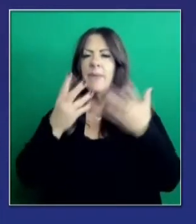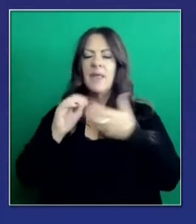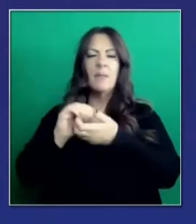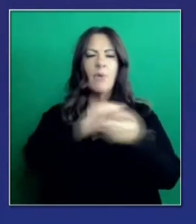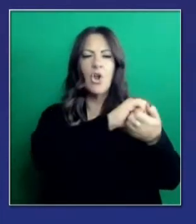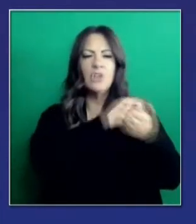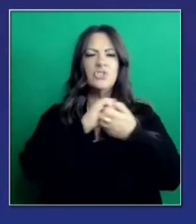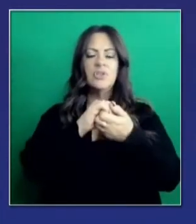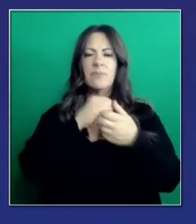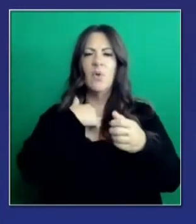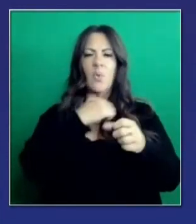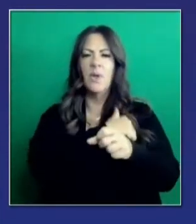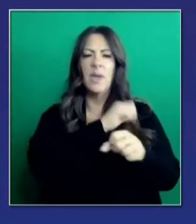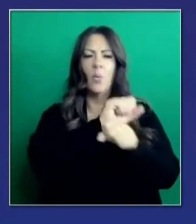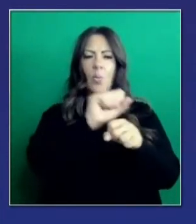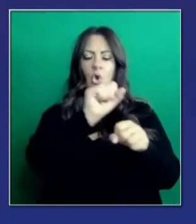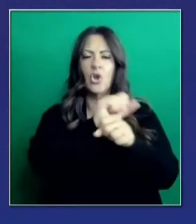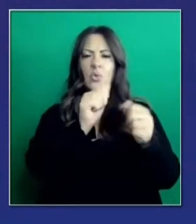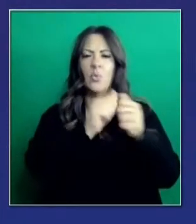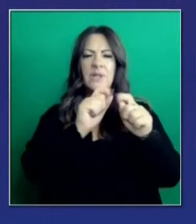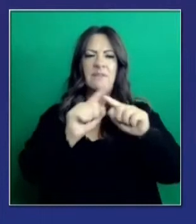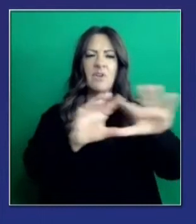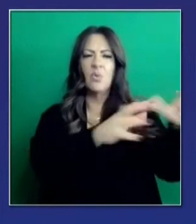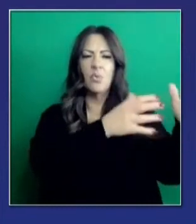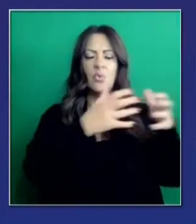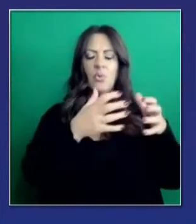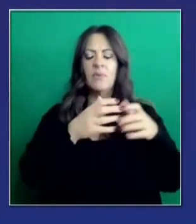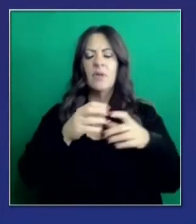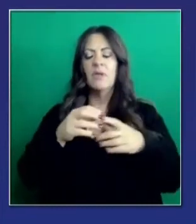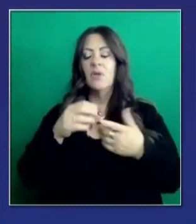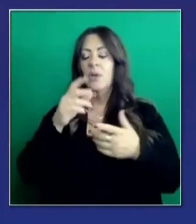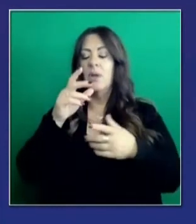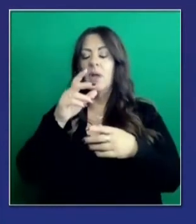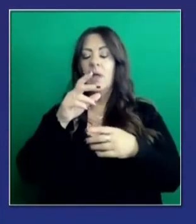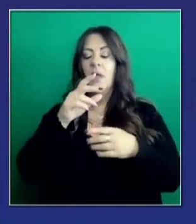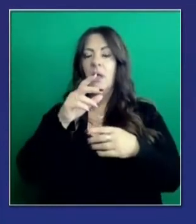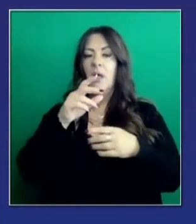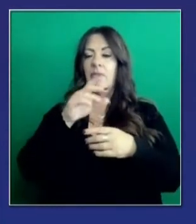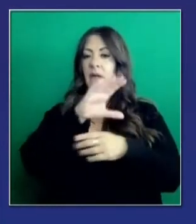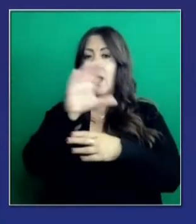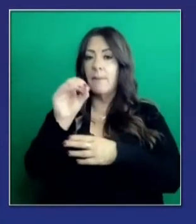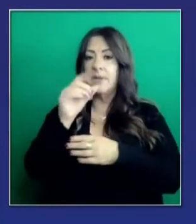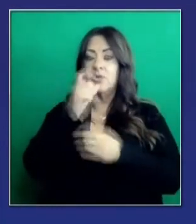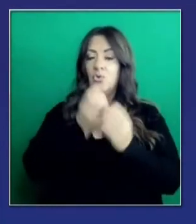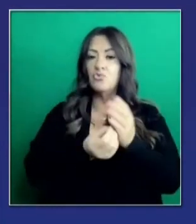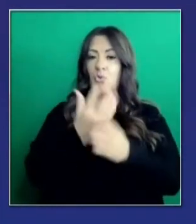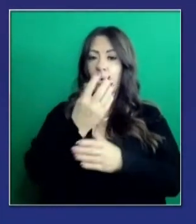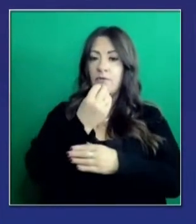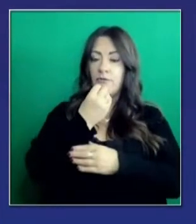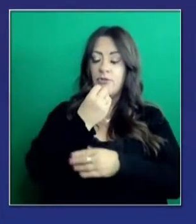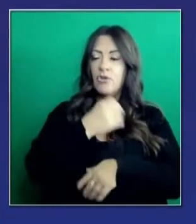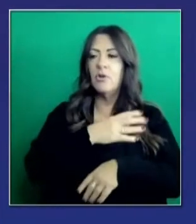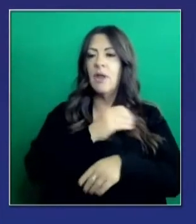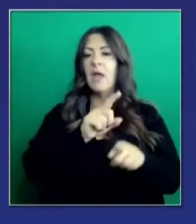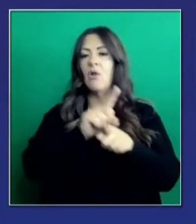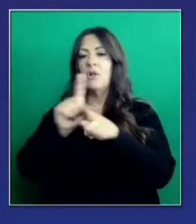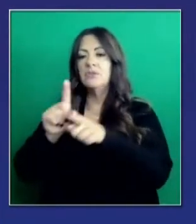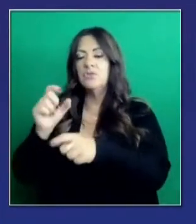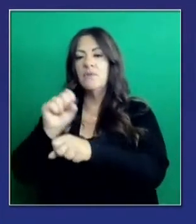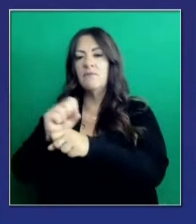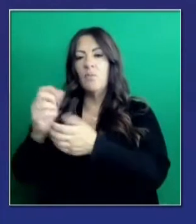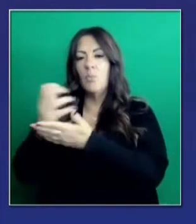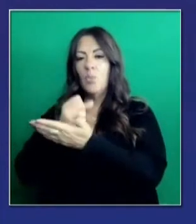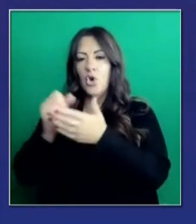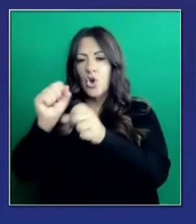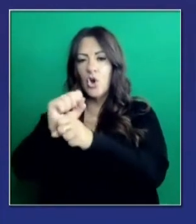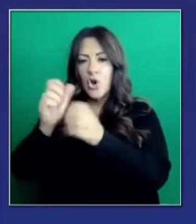farm growers, not just farm workers, as it relates to growers themselves, rather, and the partnership that you reference on the housing and some of the